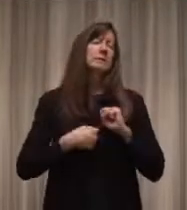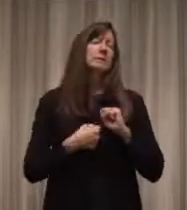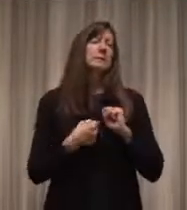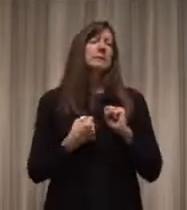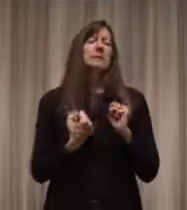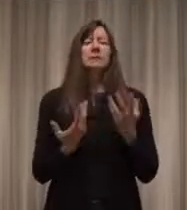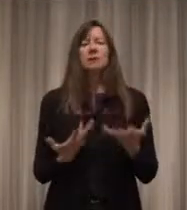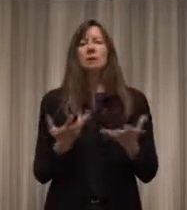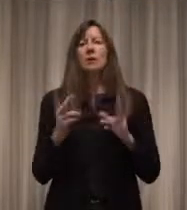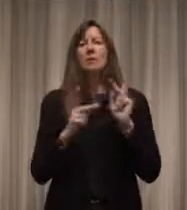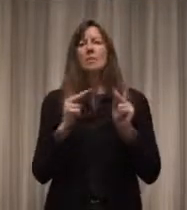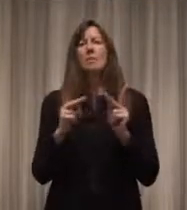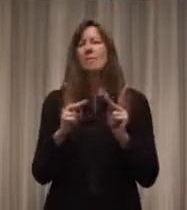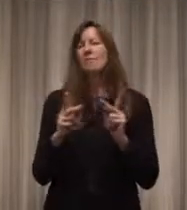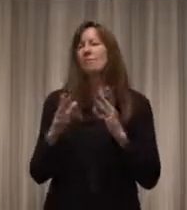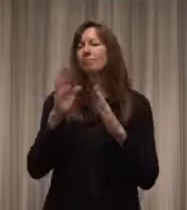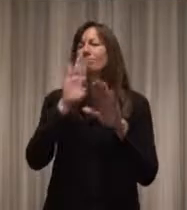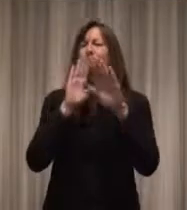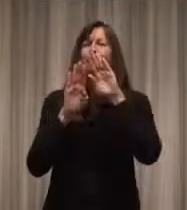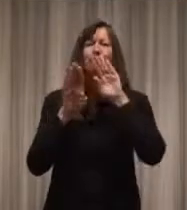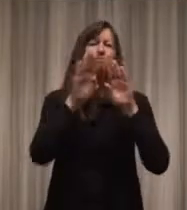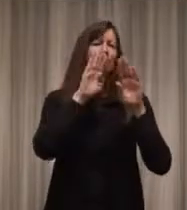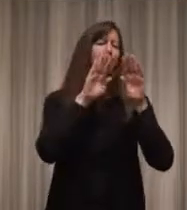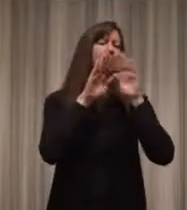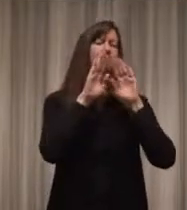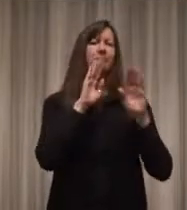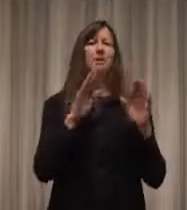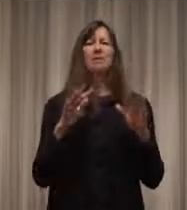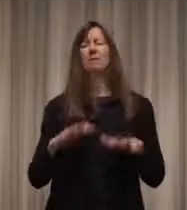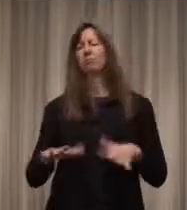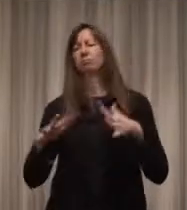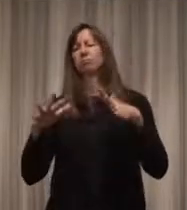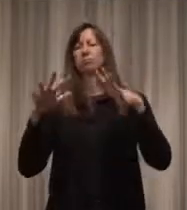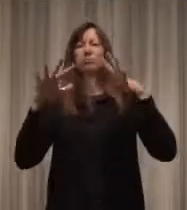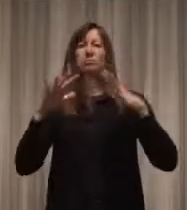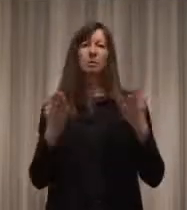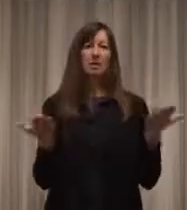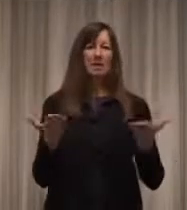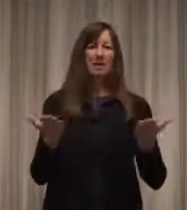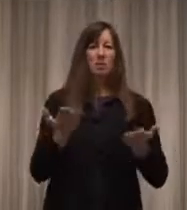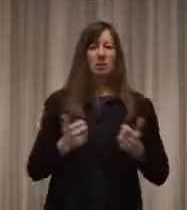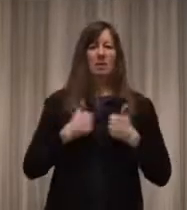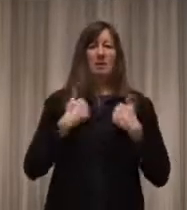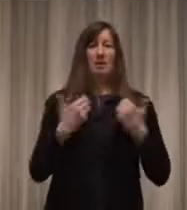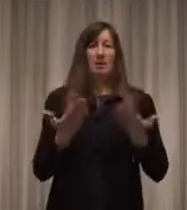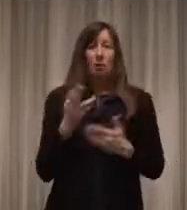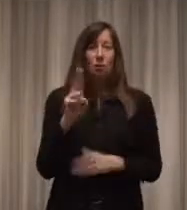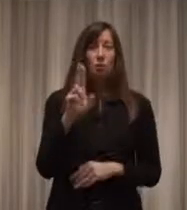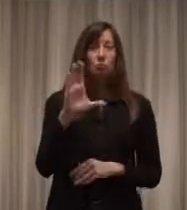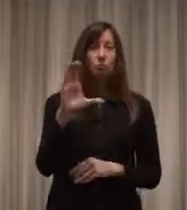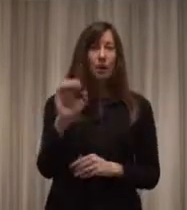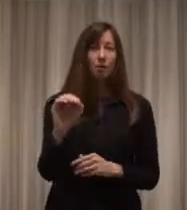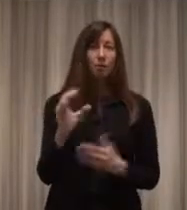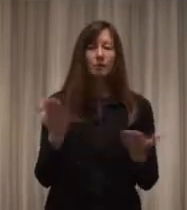great anxiety and frustration right now in the county, and that